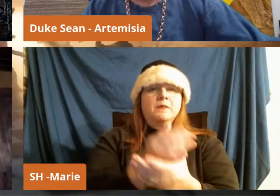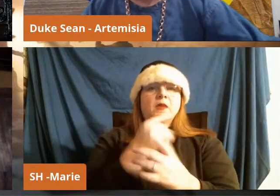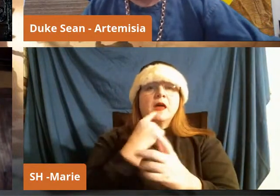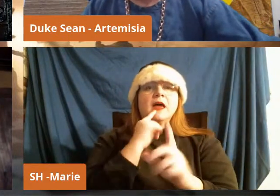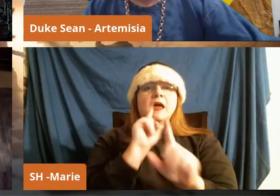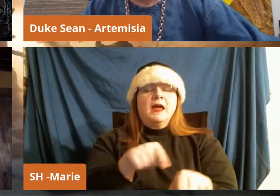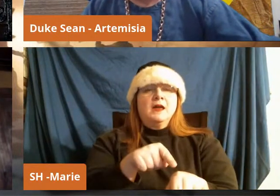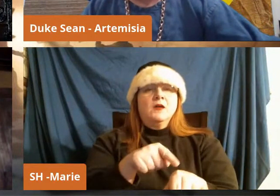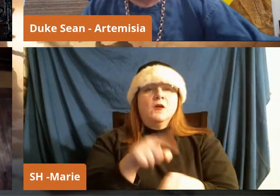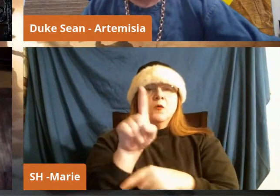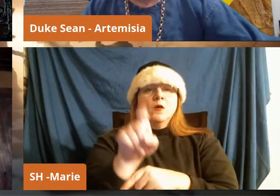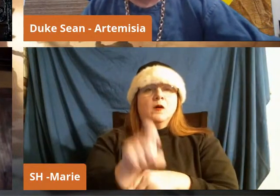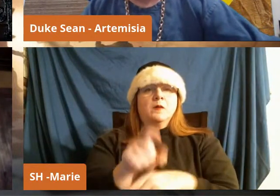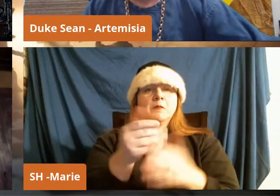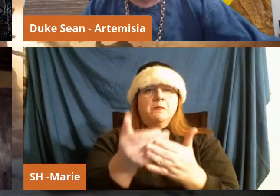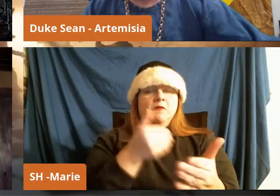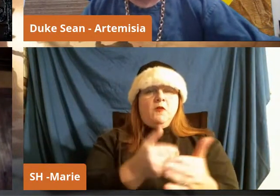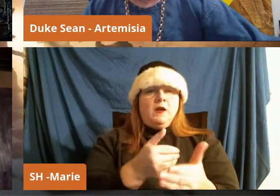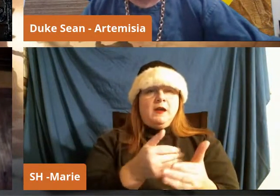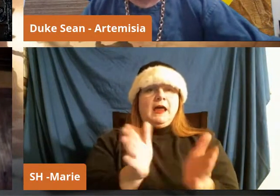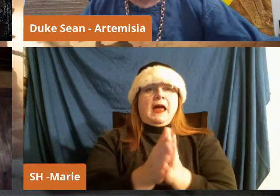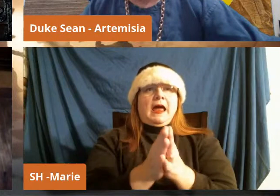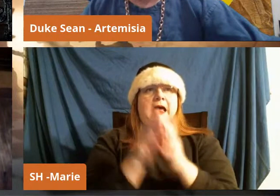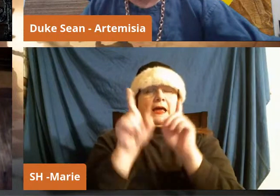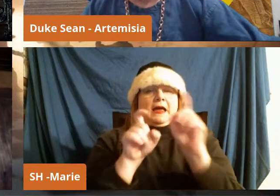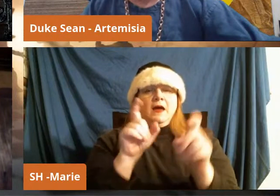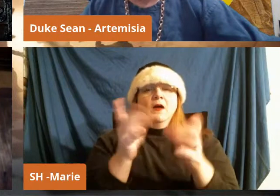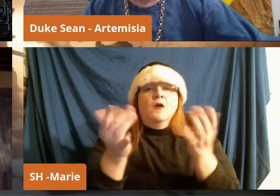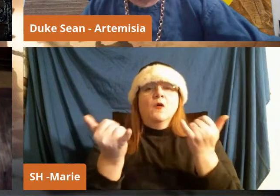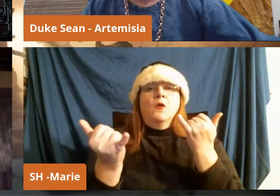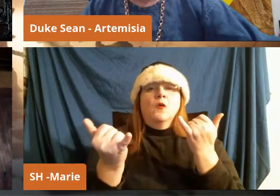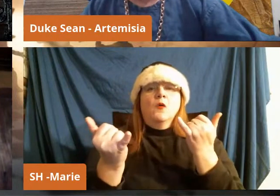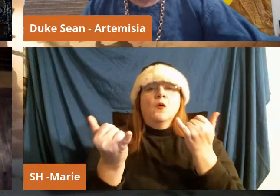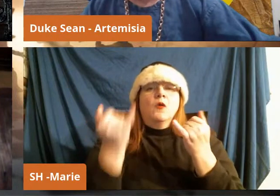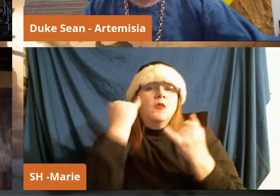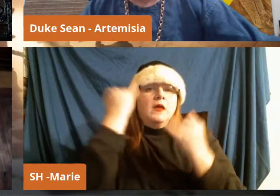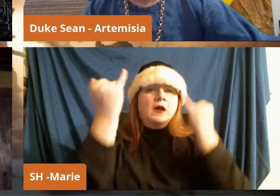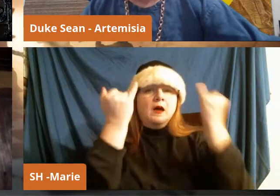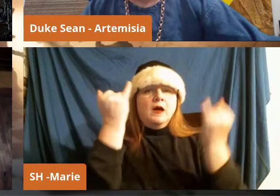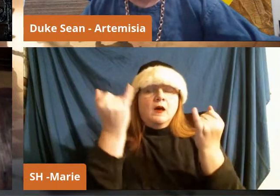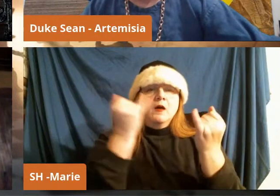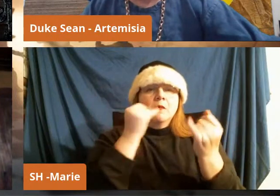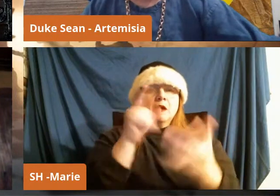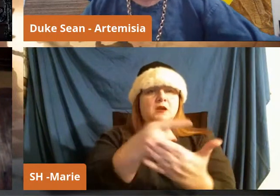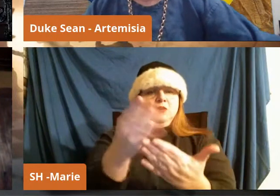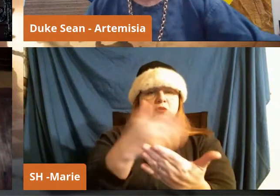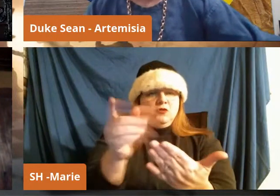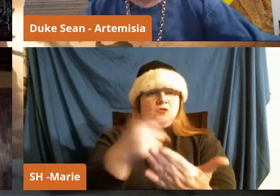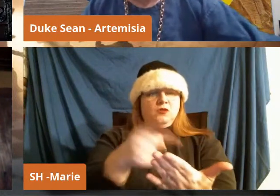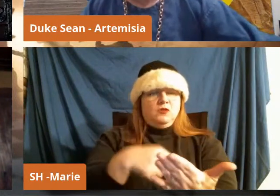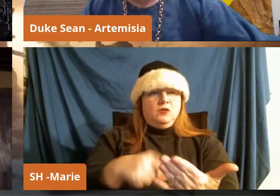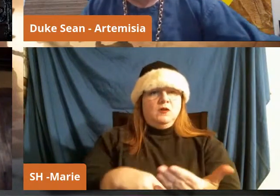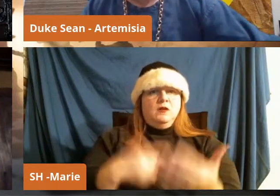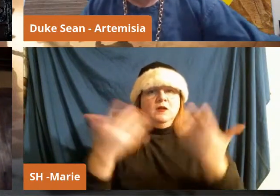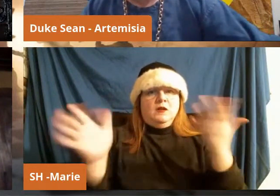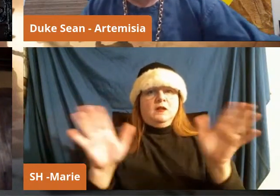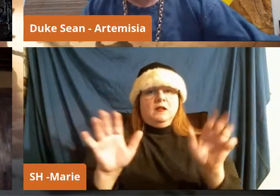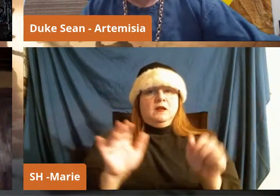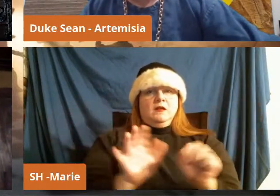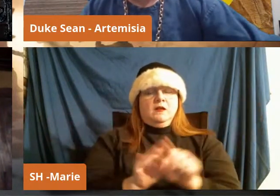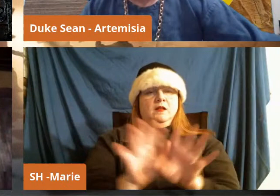the questions before I could actually ask it, which is the idea of why shouldn't there be a checklist? And you, I think, cleared that up pretty